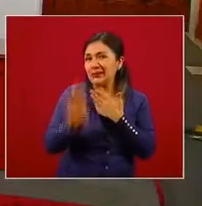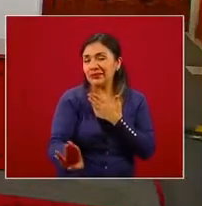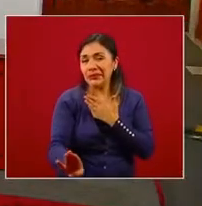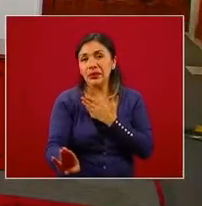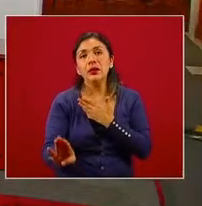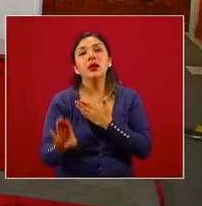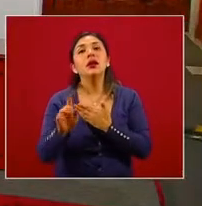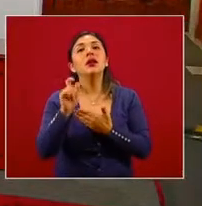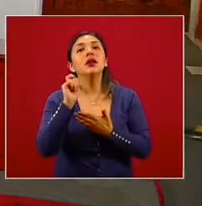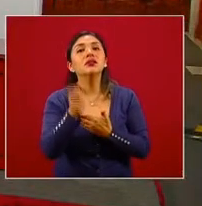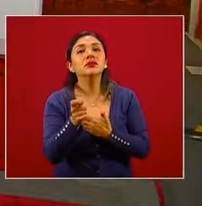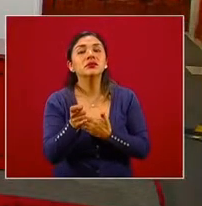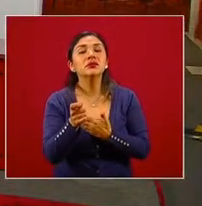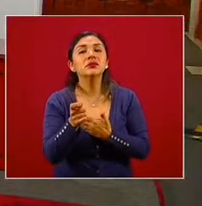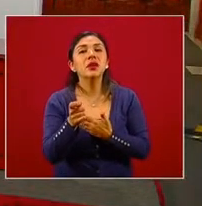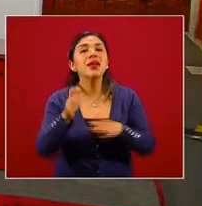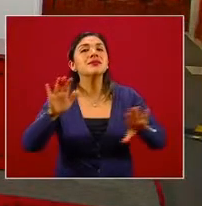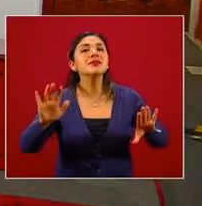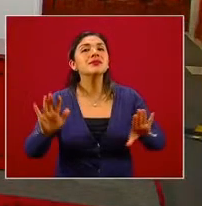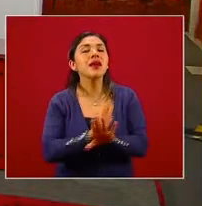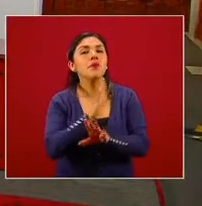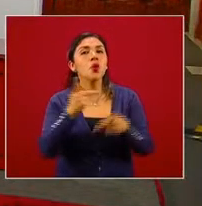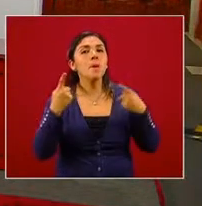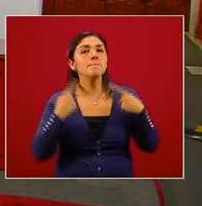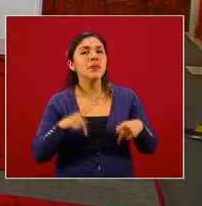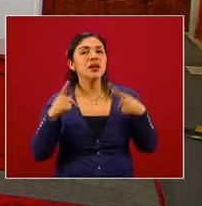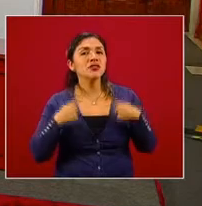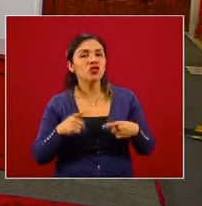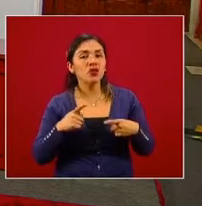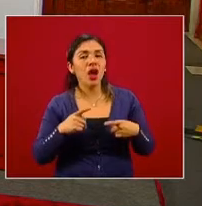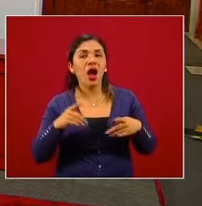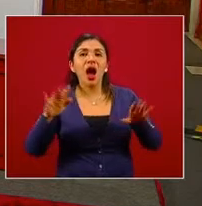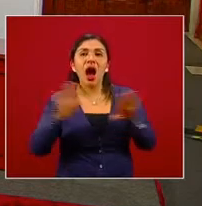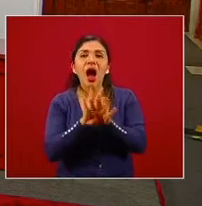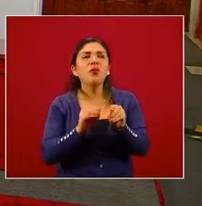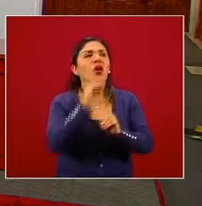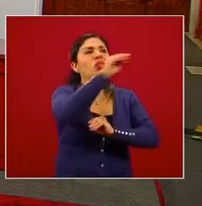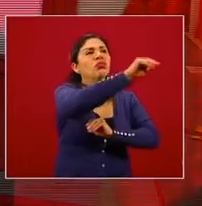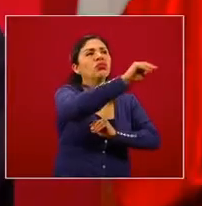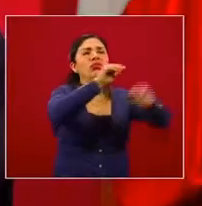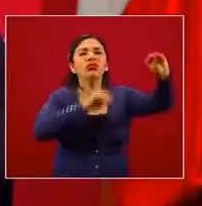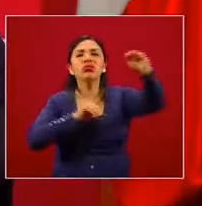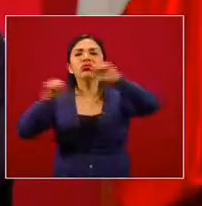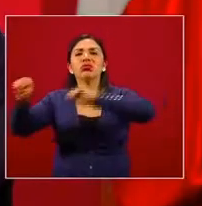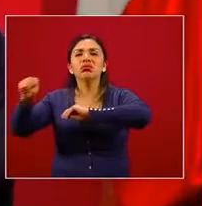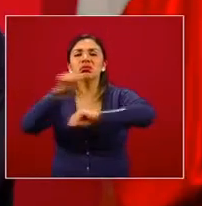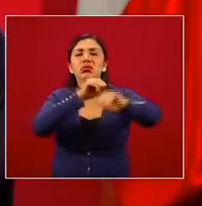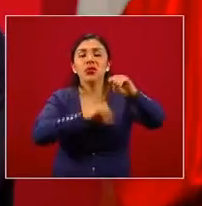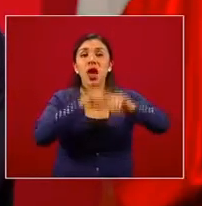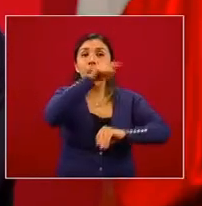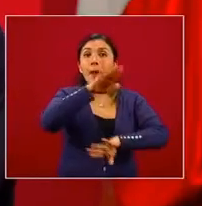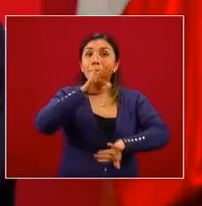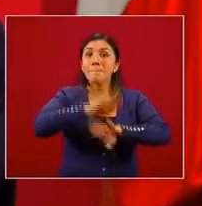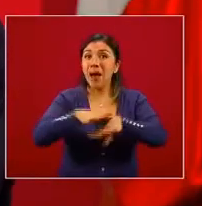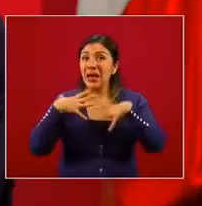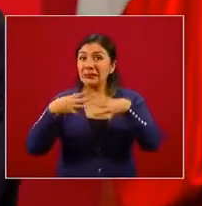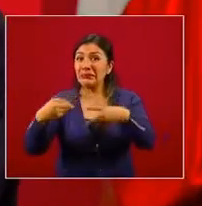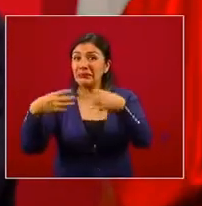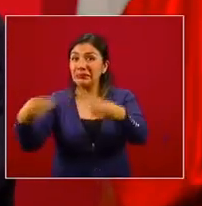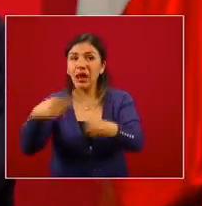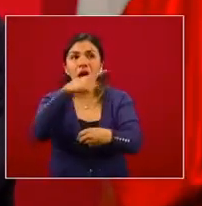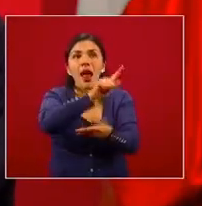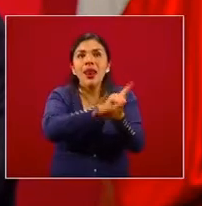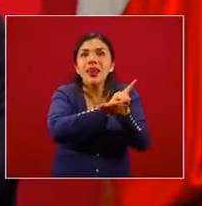to diminish, to reduce this physical movement of people among municipalities with